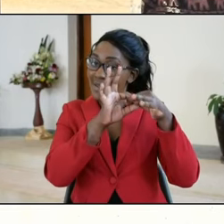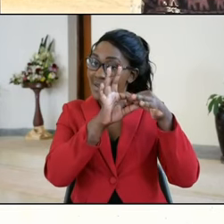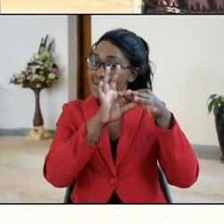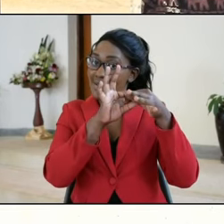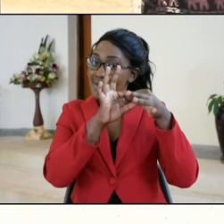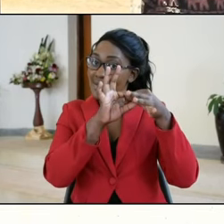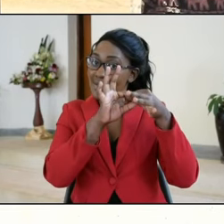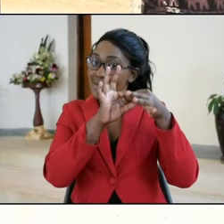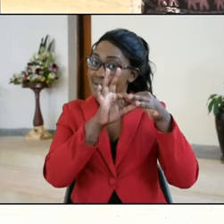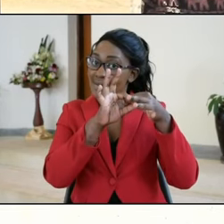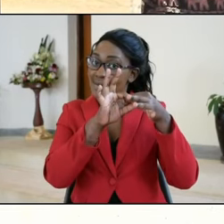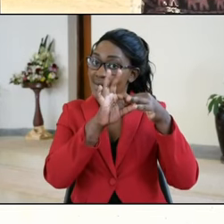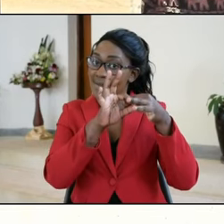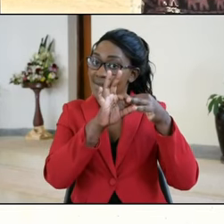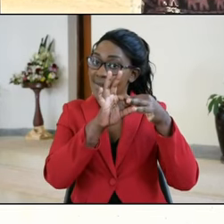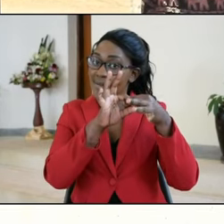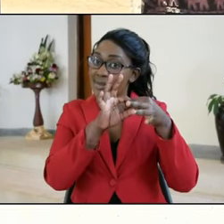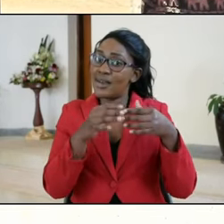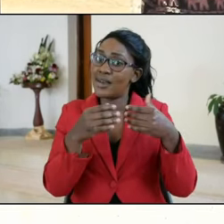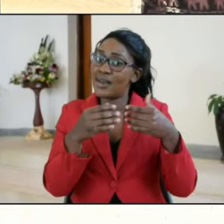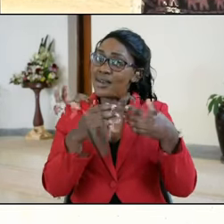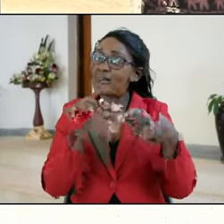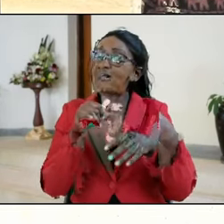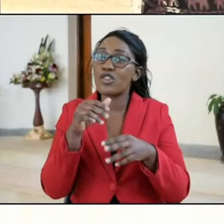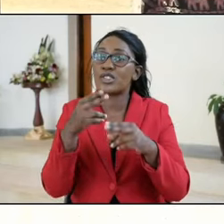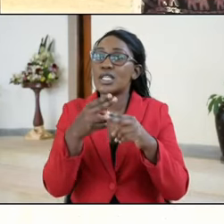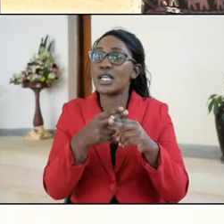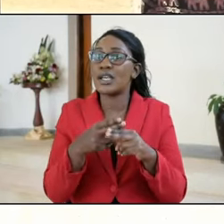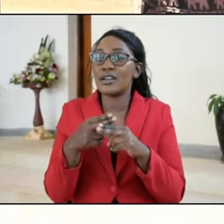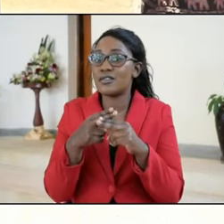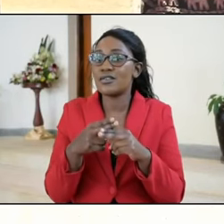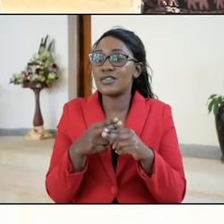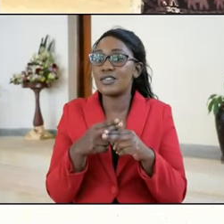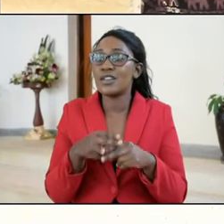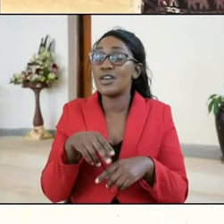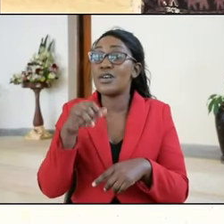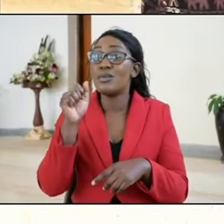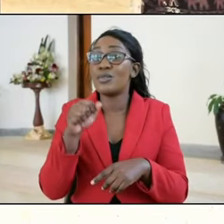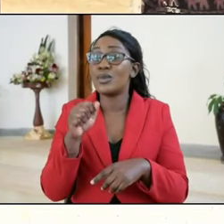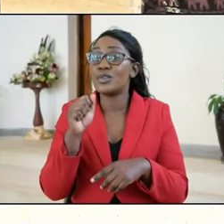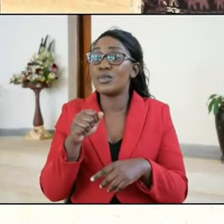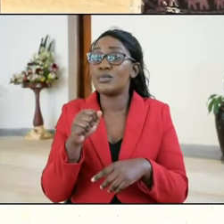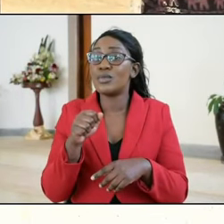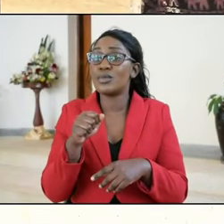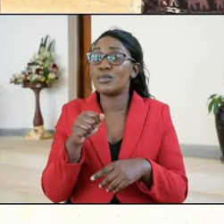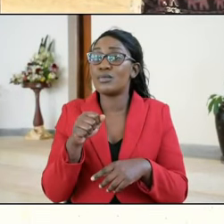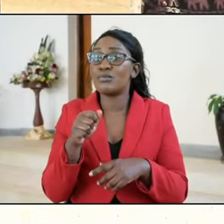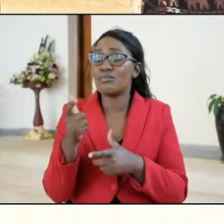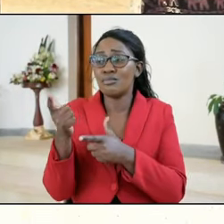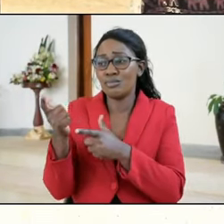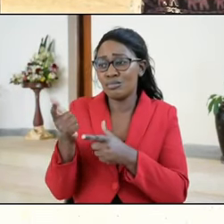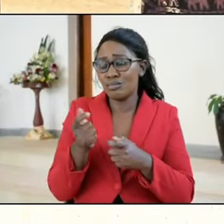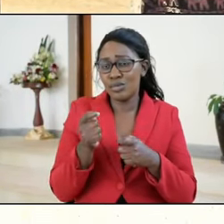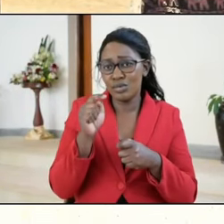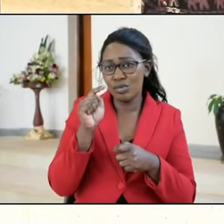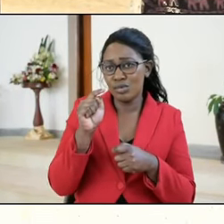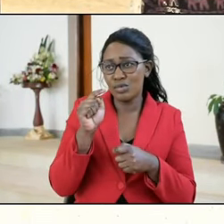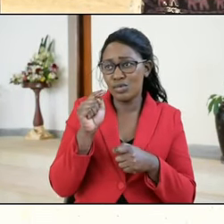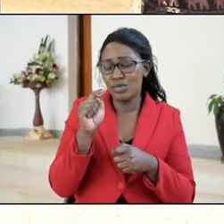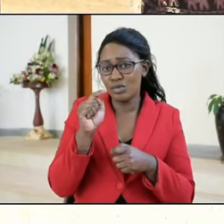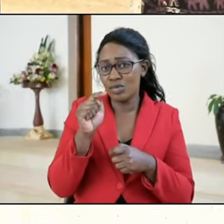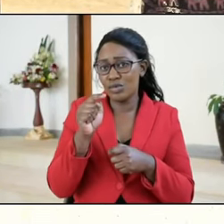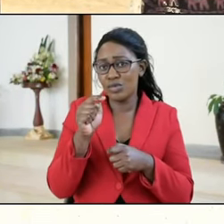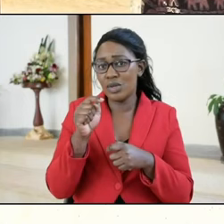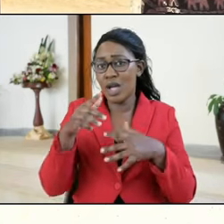culture that, if we are not careful, could derail us from taking the Bible as